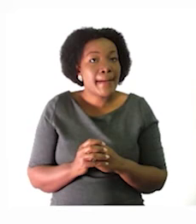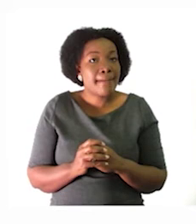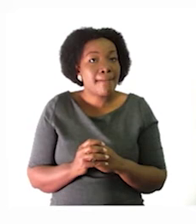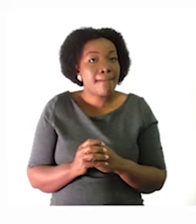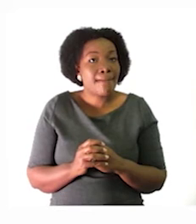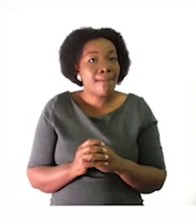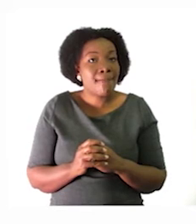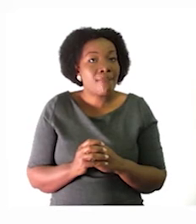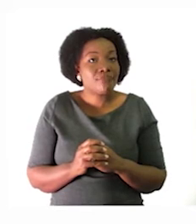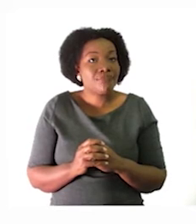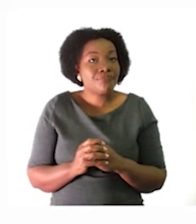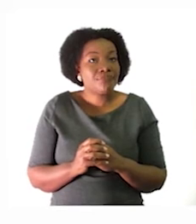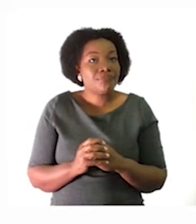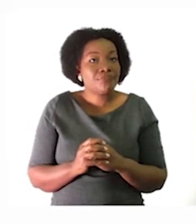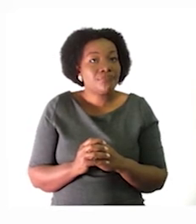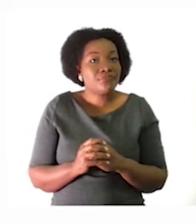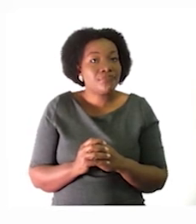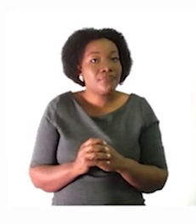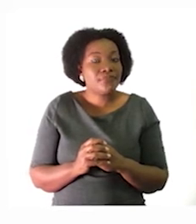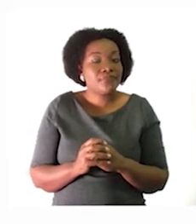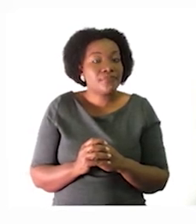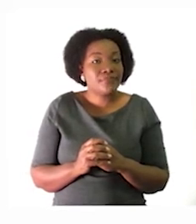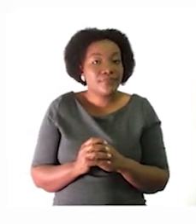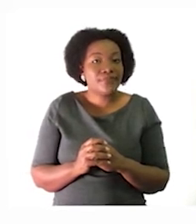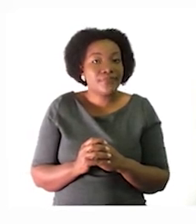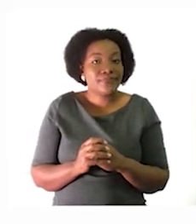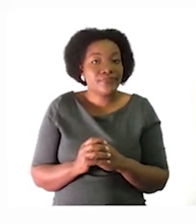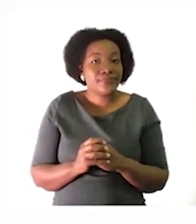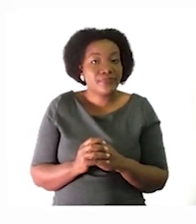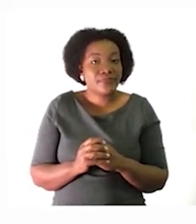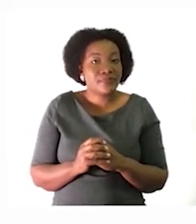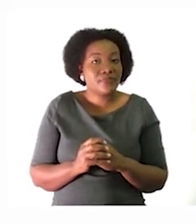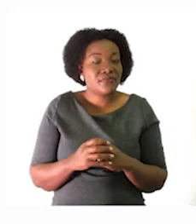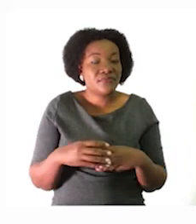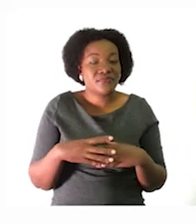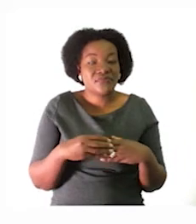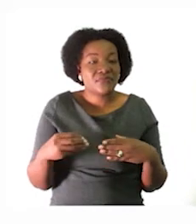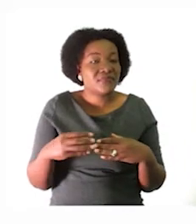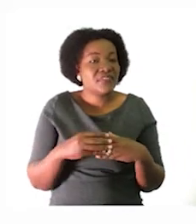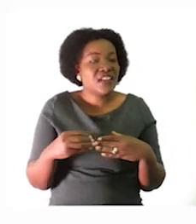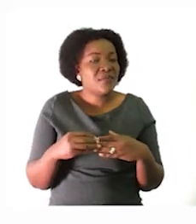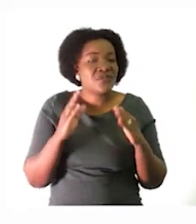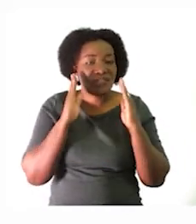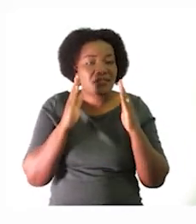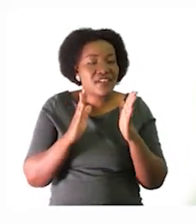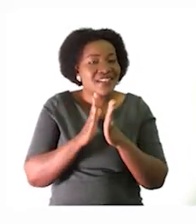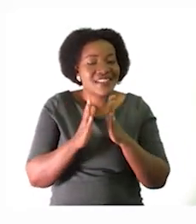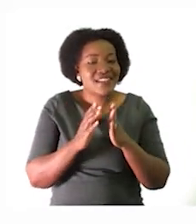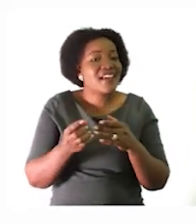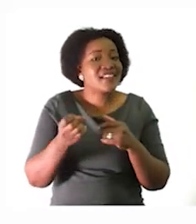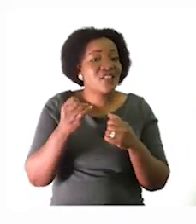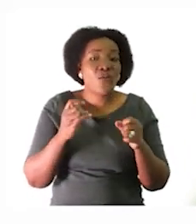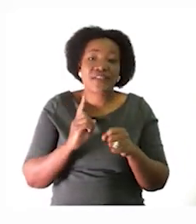saying it, we say the number first and the dollar sign last. Name. We don't say Namibian dollar 40. That is not how the proper way of